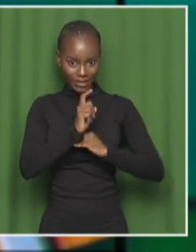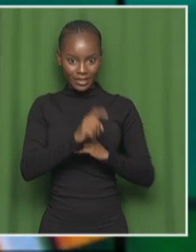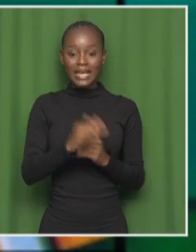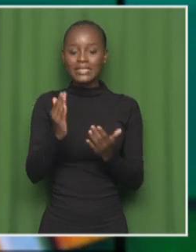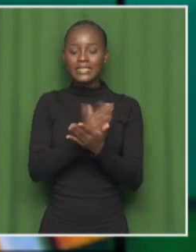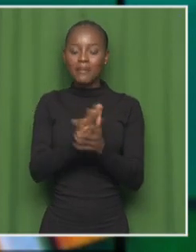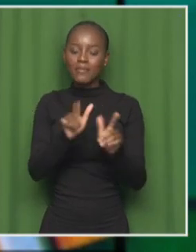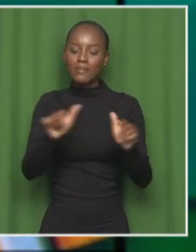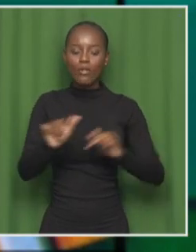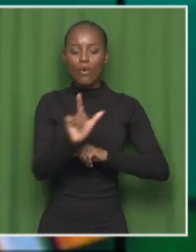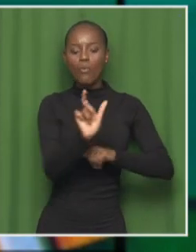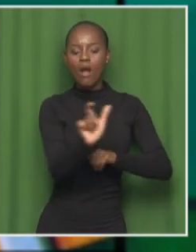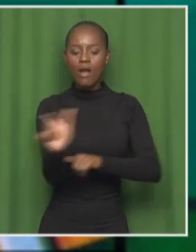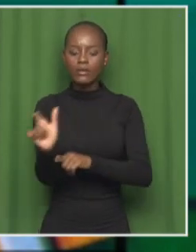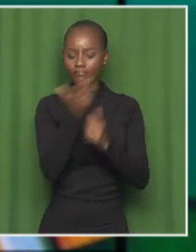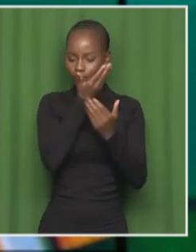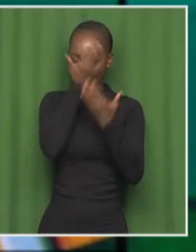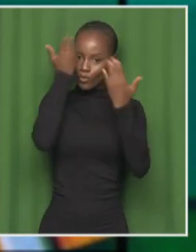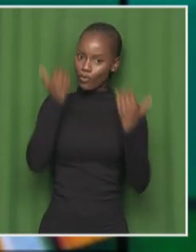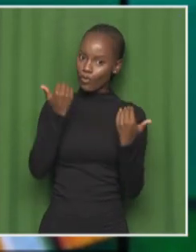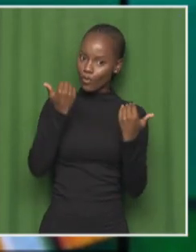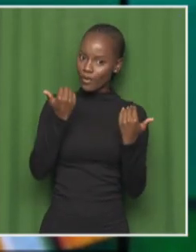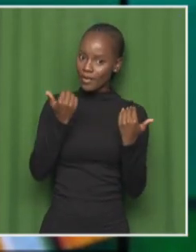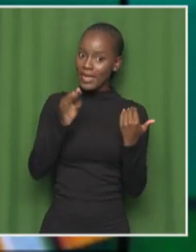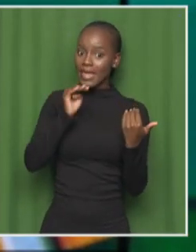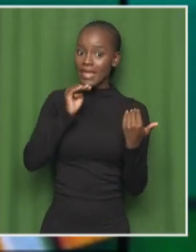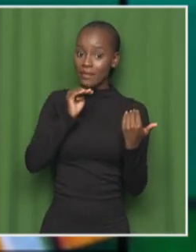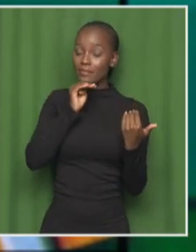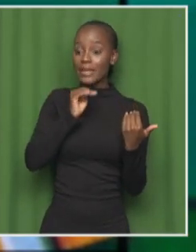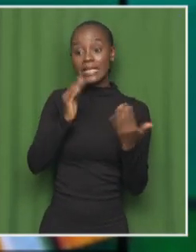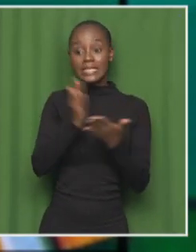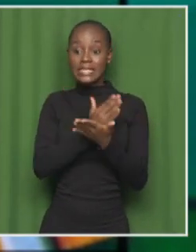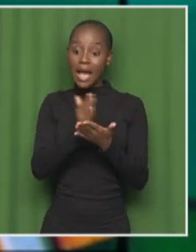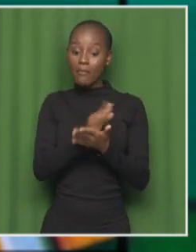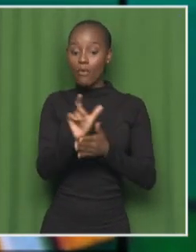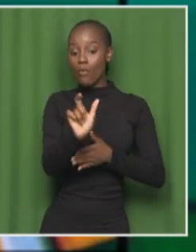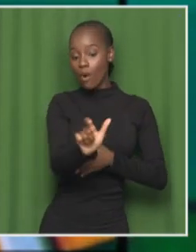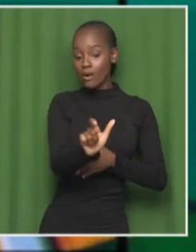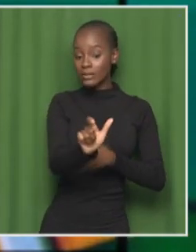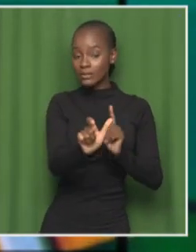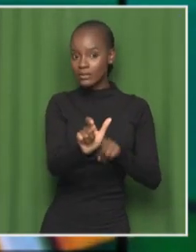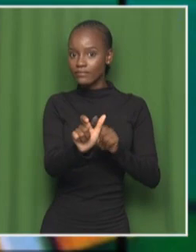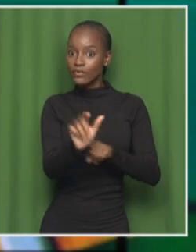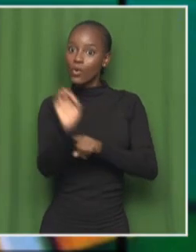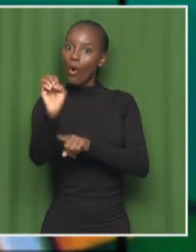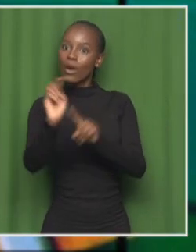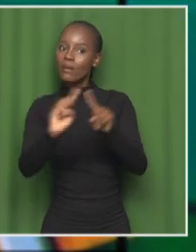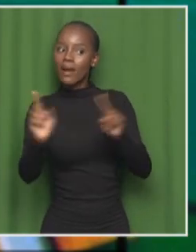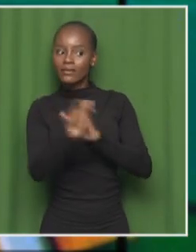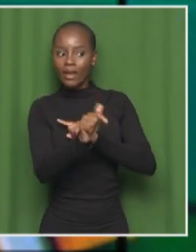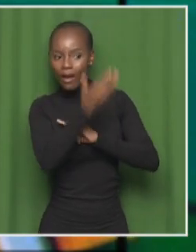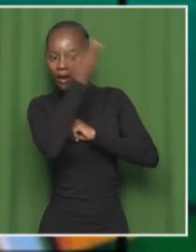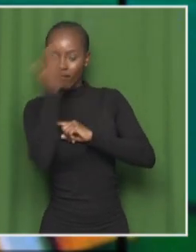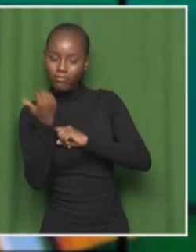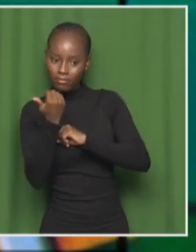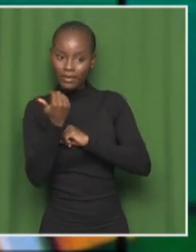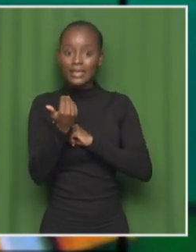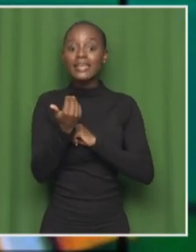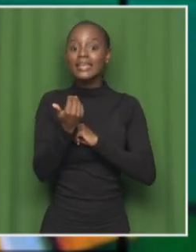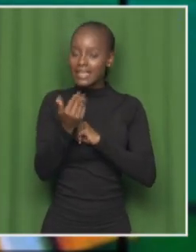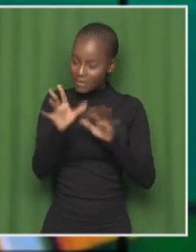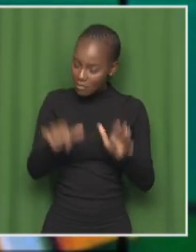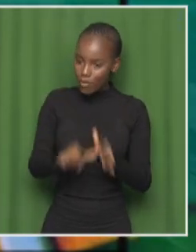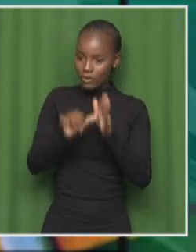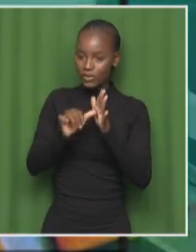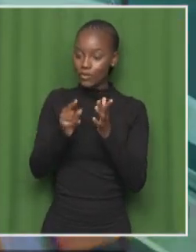And that you don't know, it doesn't mean it doesn't exist. There are real words, and there are some people that use it. So when you come to the club, we